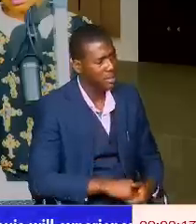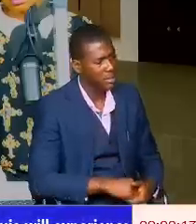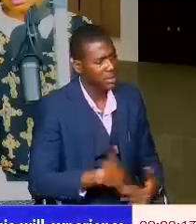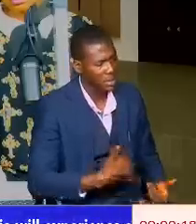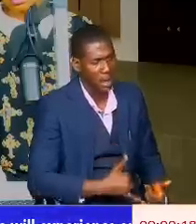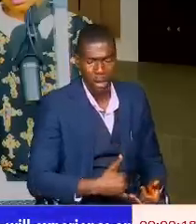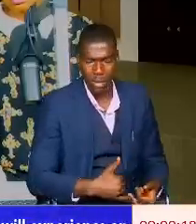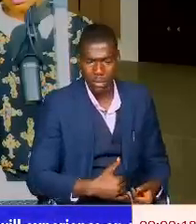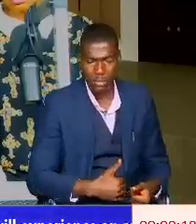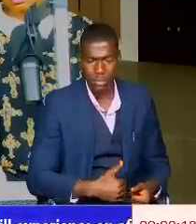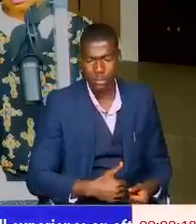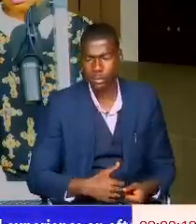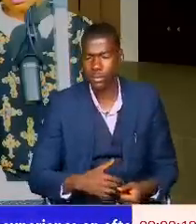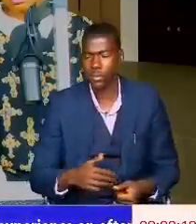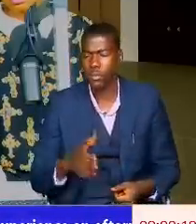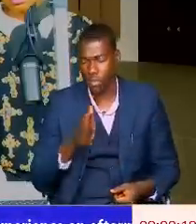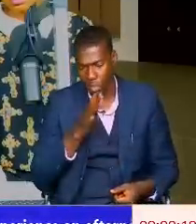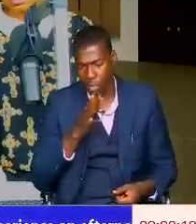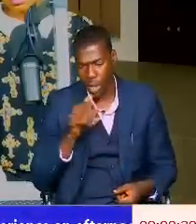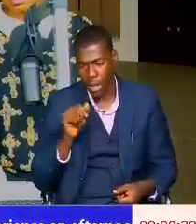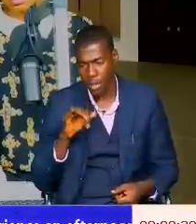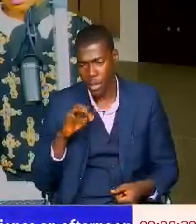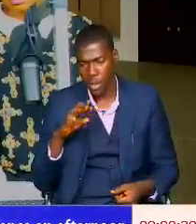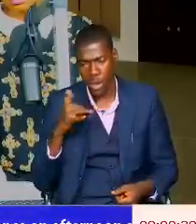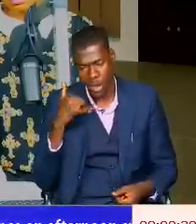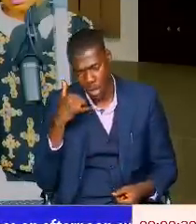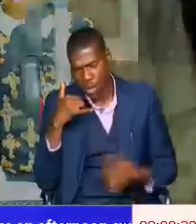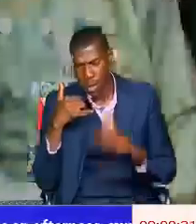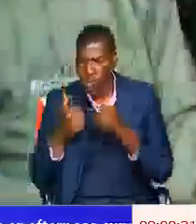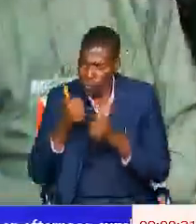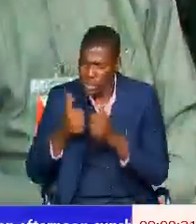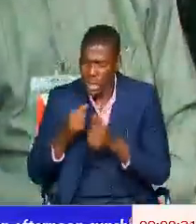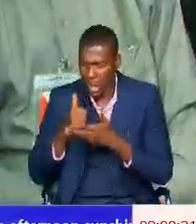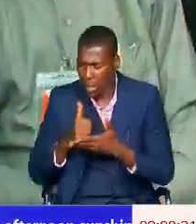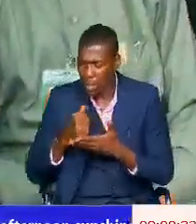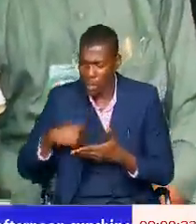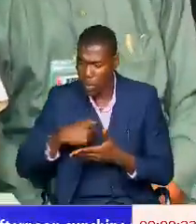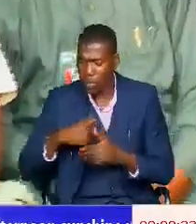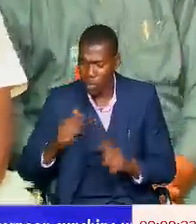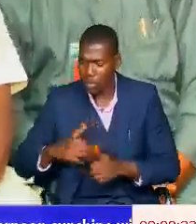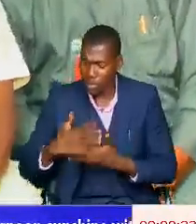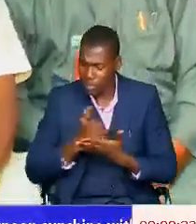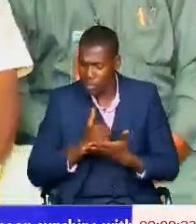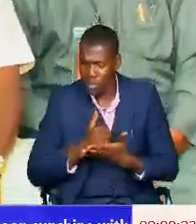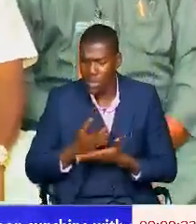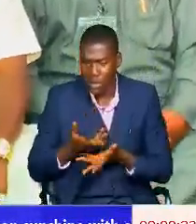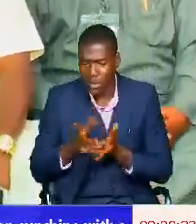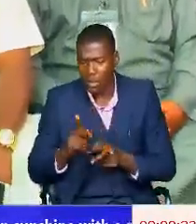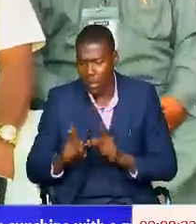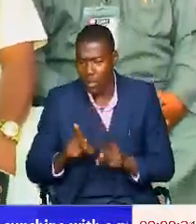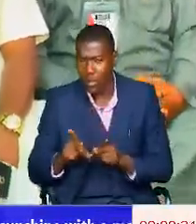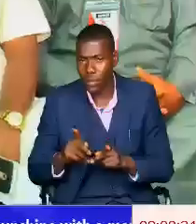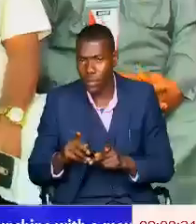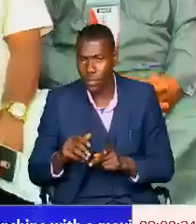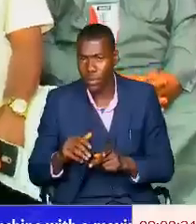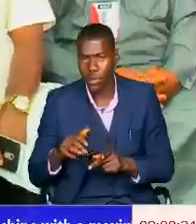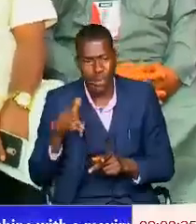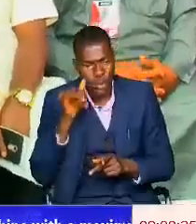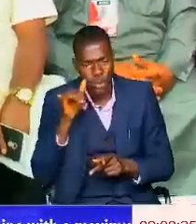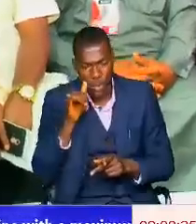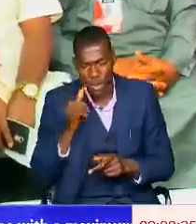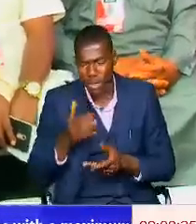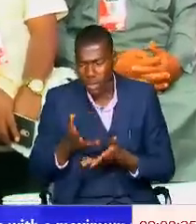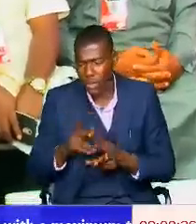Amira, which help will go if you get? These people na Yoruba, these people na Muslims. Waiting you go fit